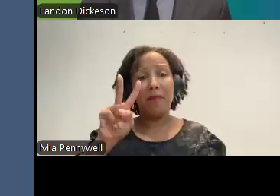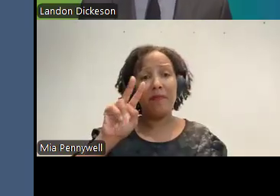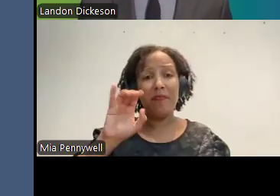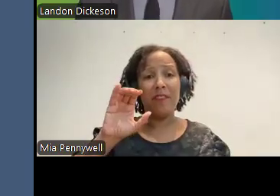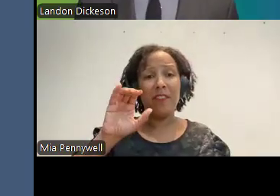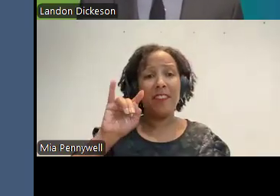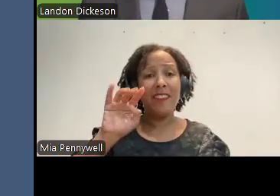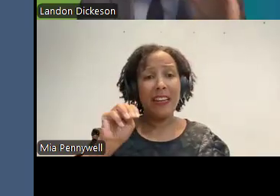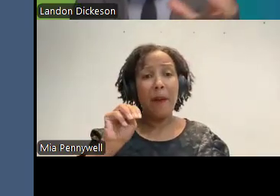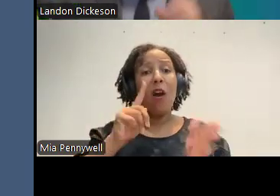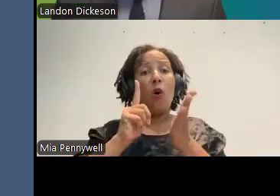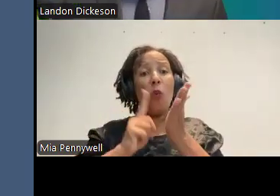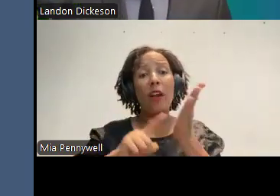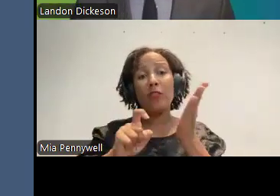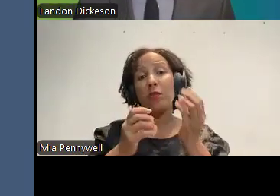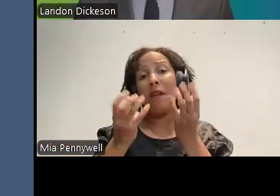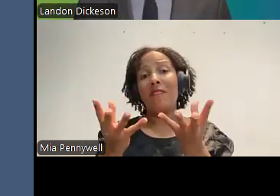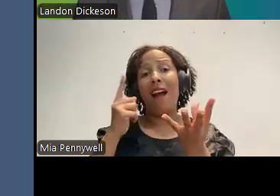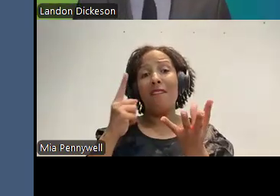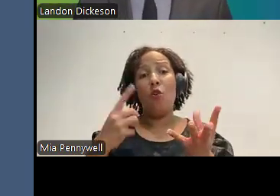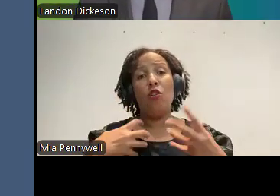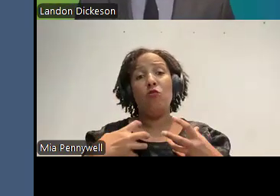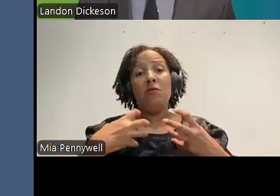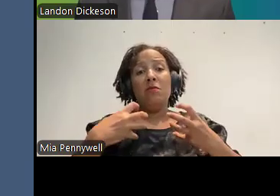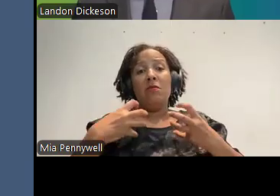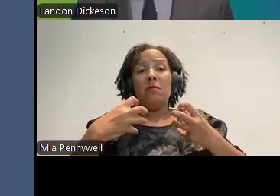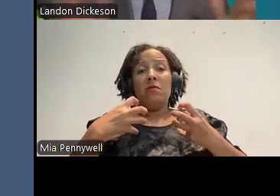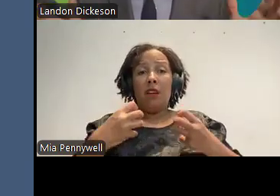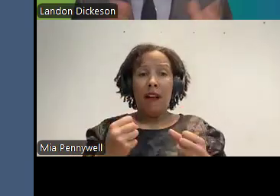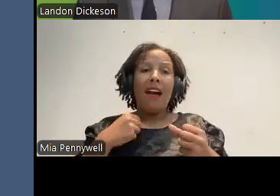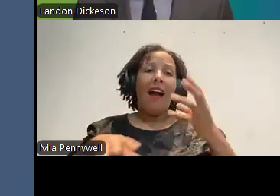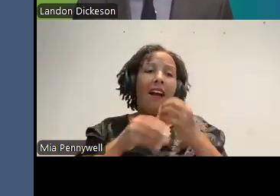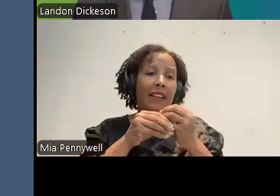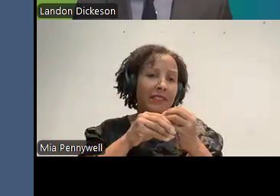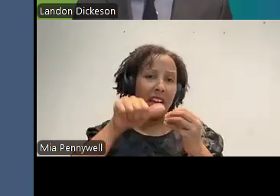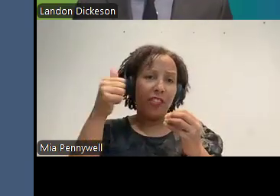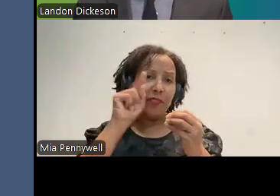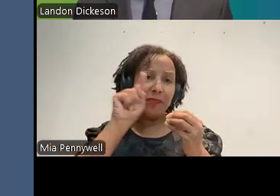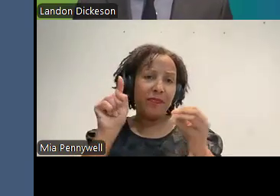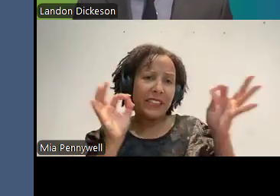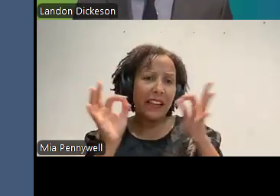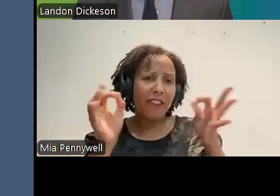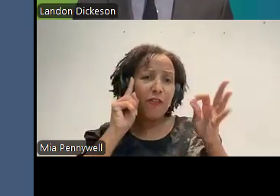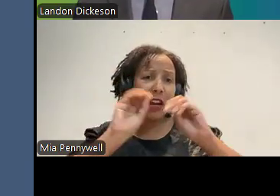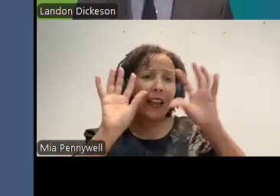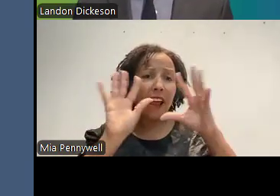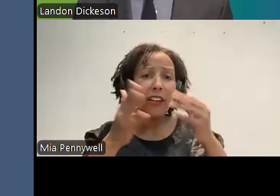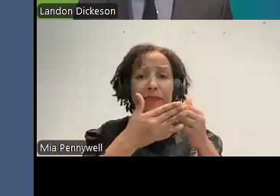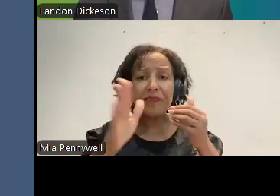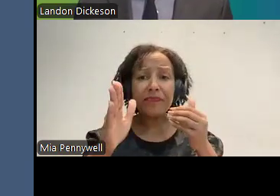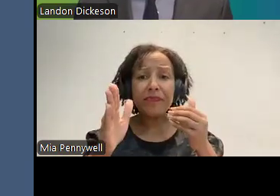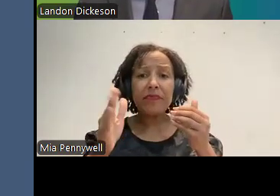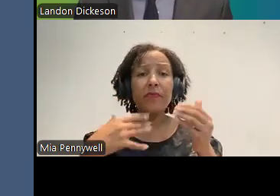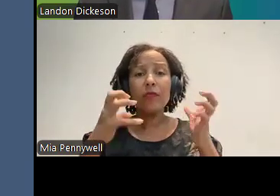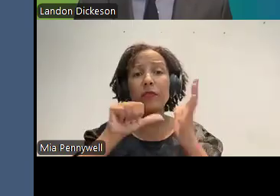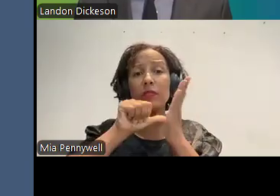survivors. So I added these additional definitions just for clarity as we go forward. I do want to highlight